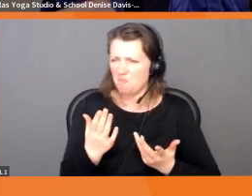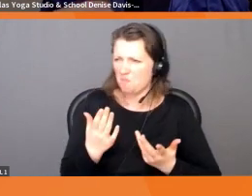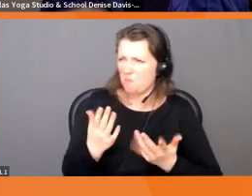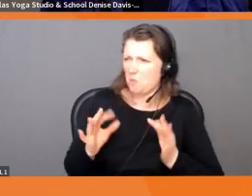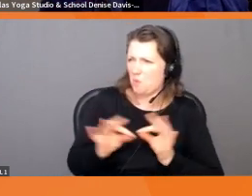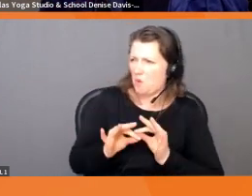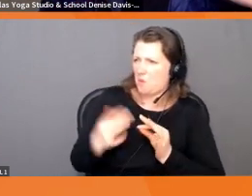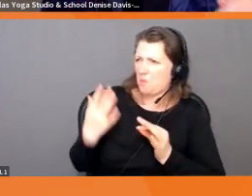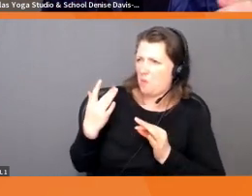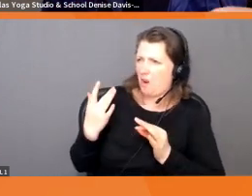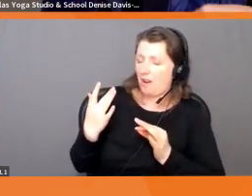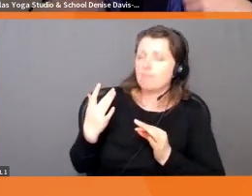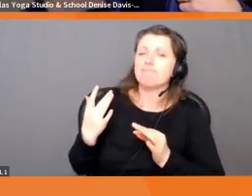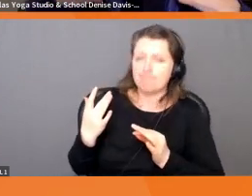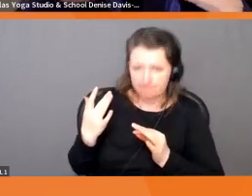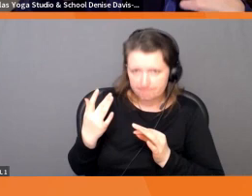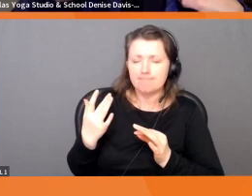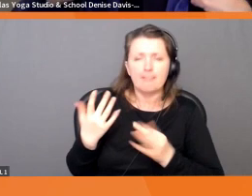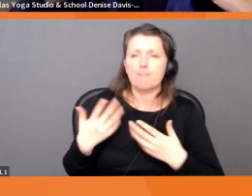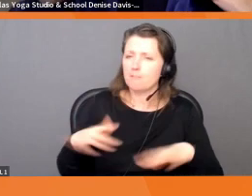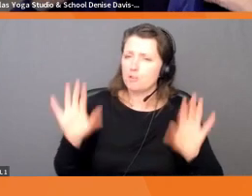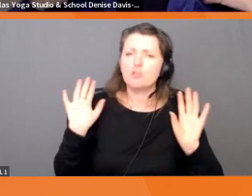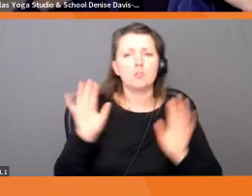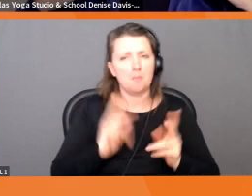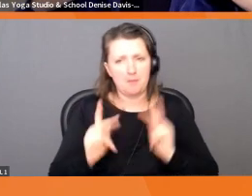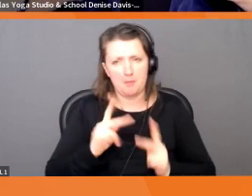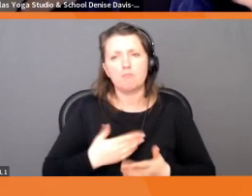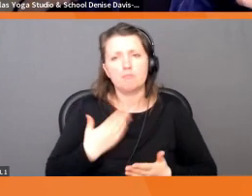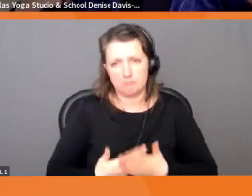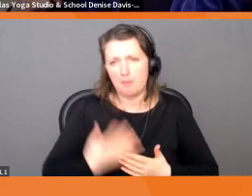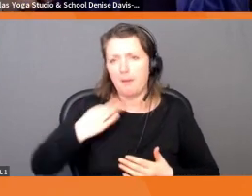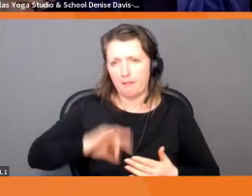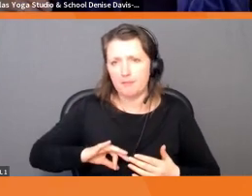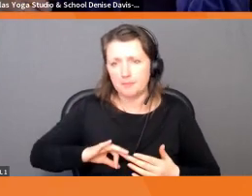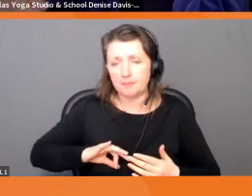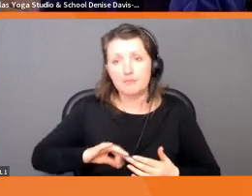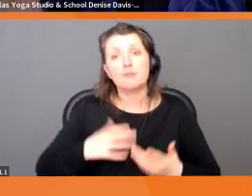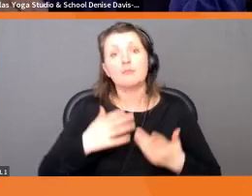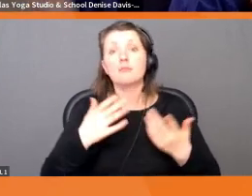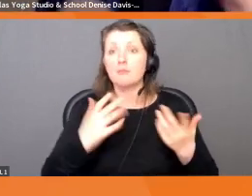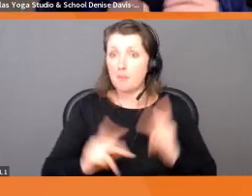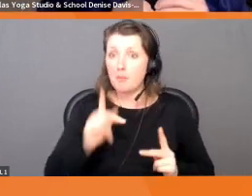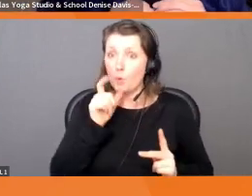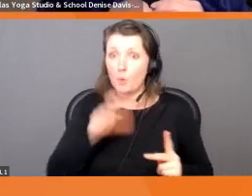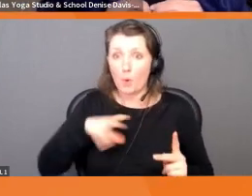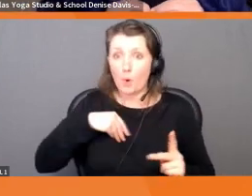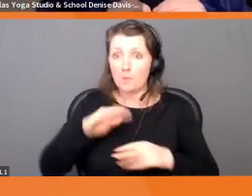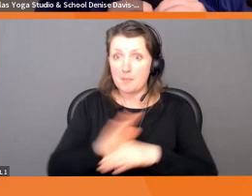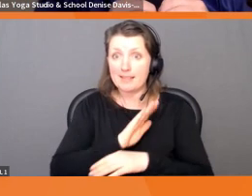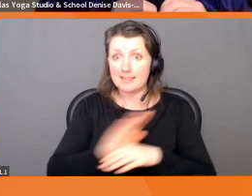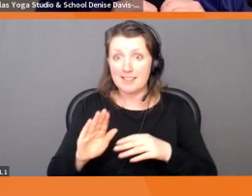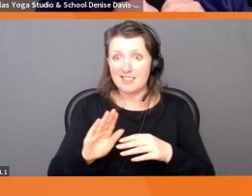that's talking about employees and management. Well, as an entrepreneur, we're often the business owner, the manager, and the